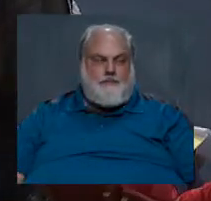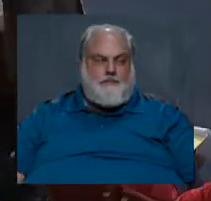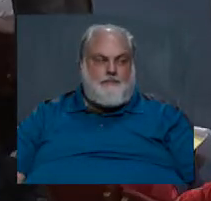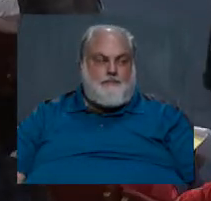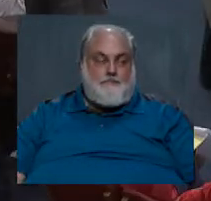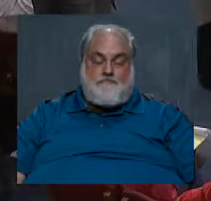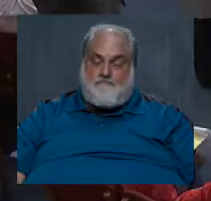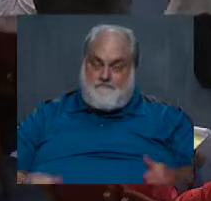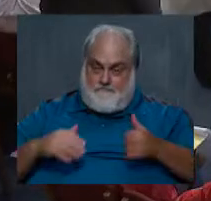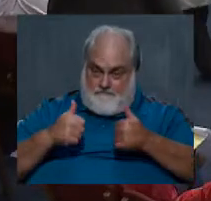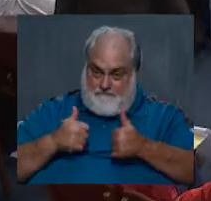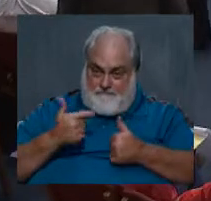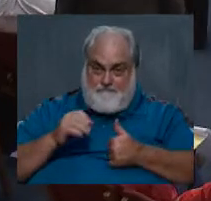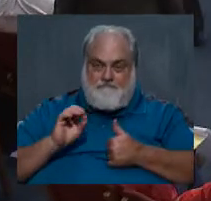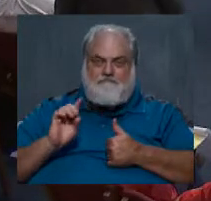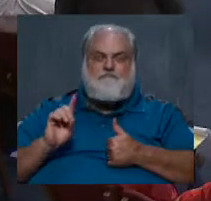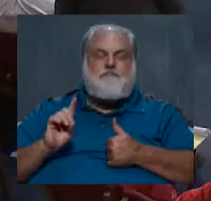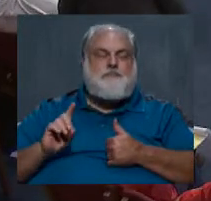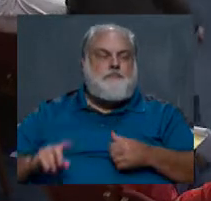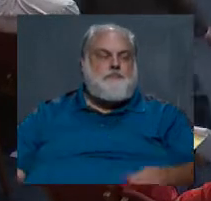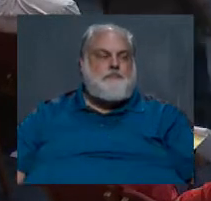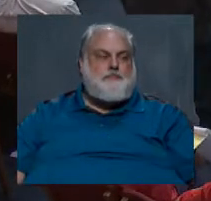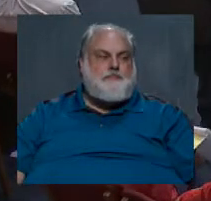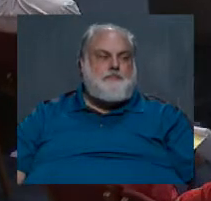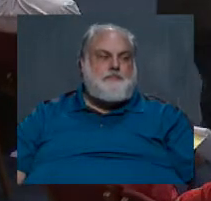I think we're good. Thank you.